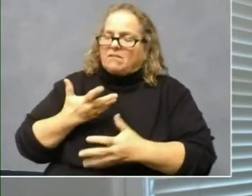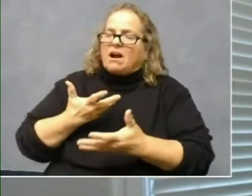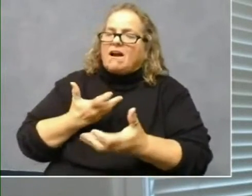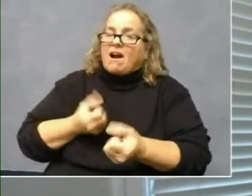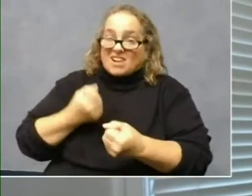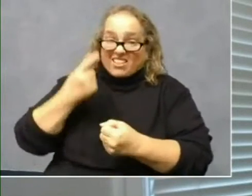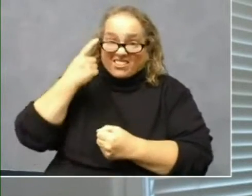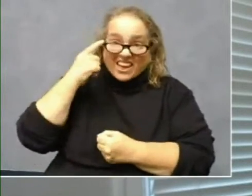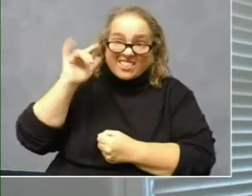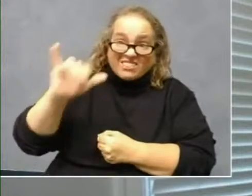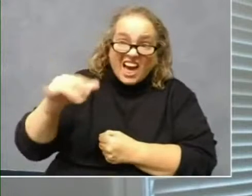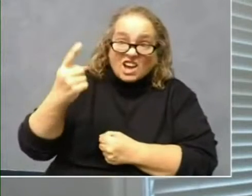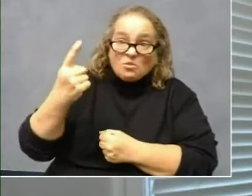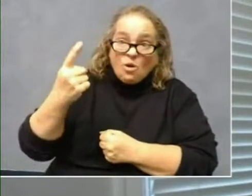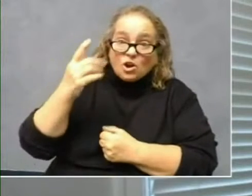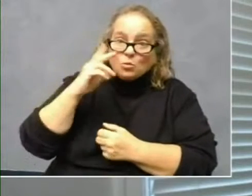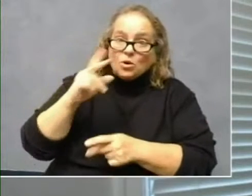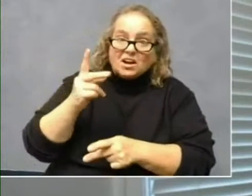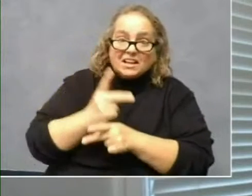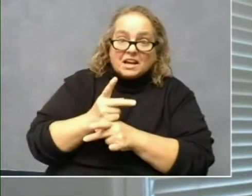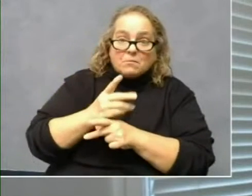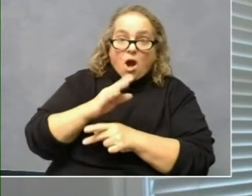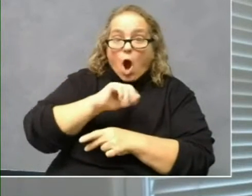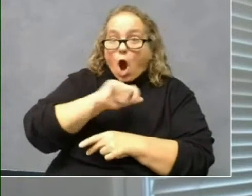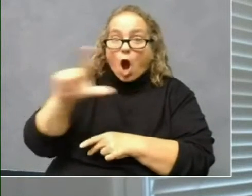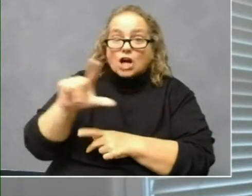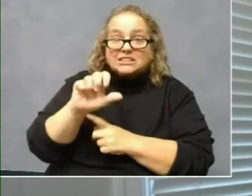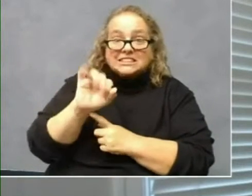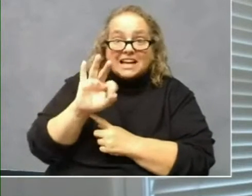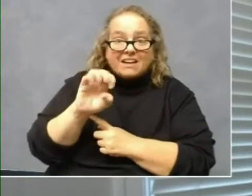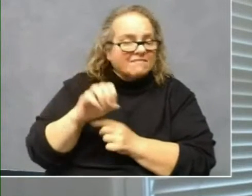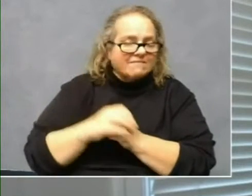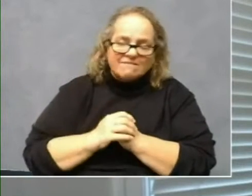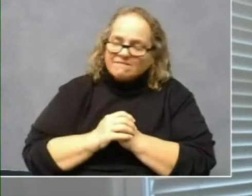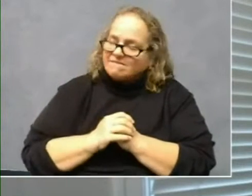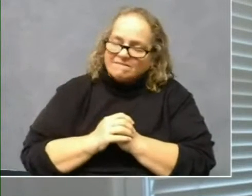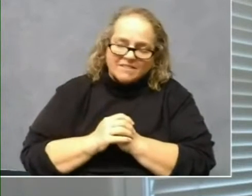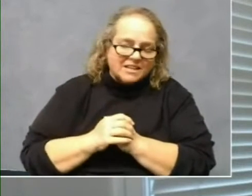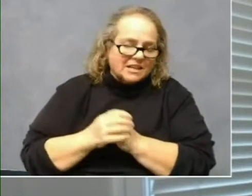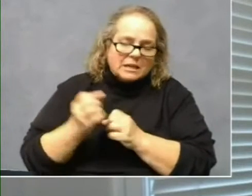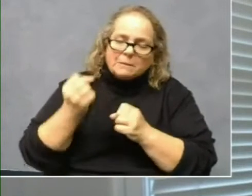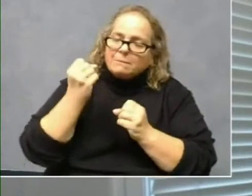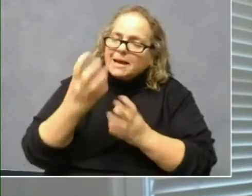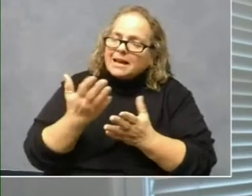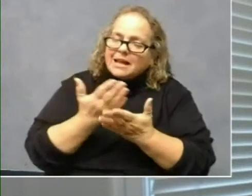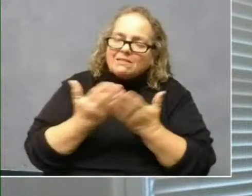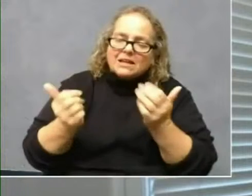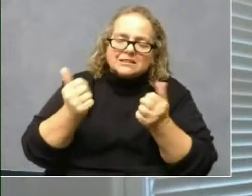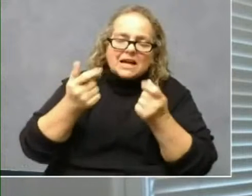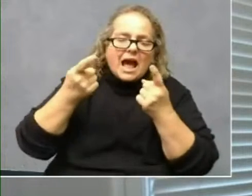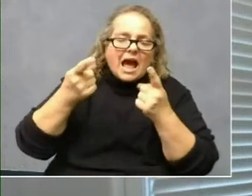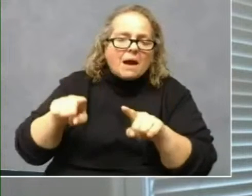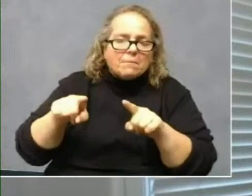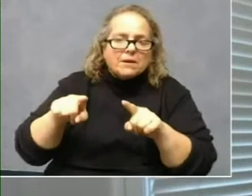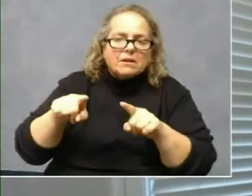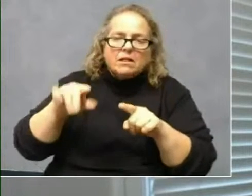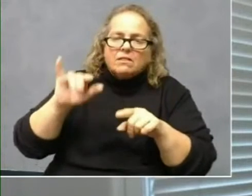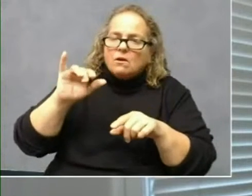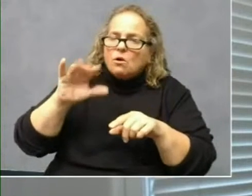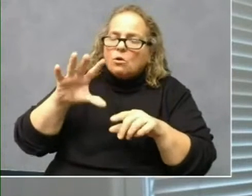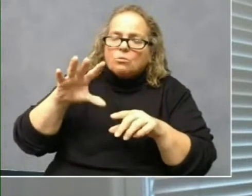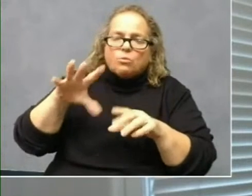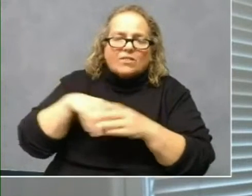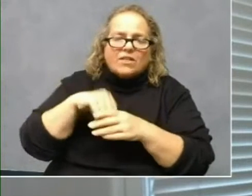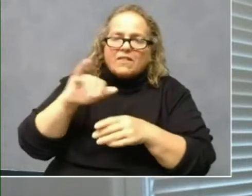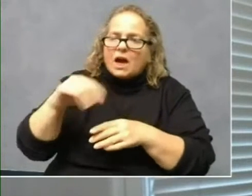keep everything out and everyone safe. There are consequences that go well beyond that one institution. So in the